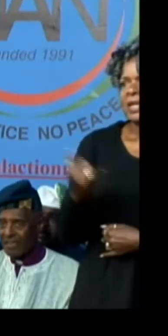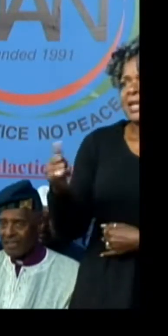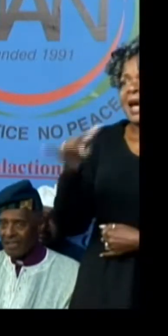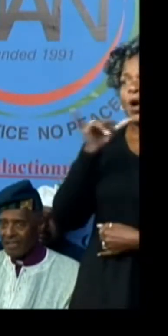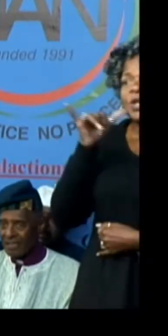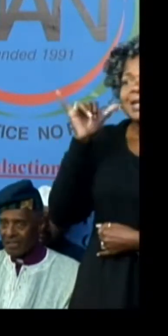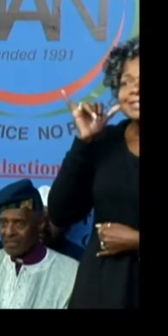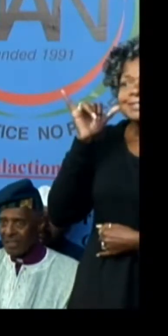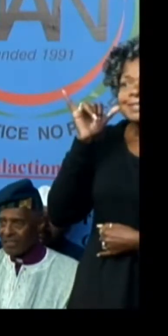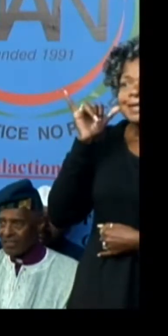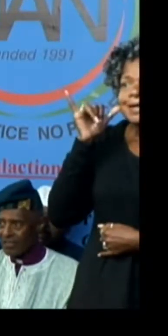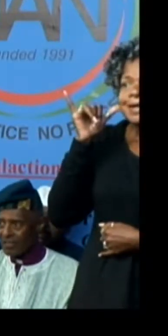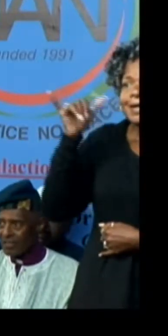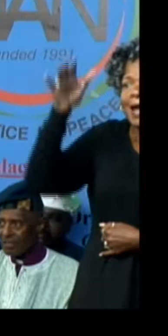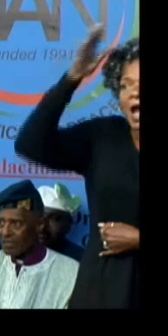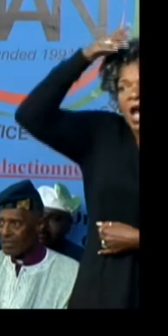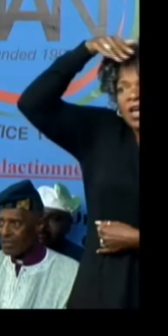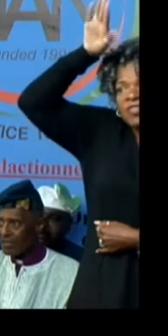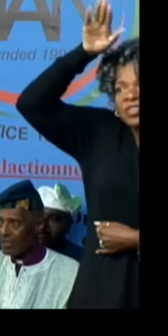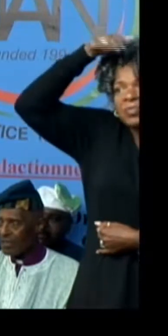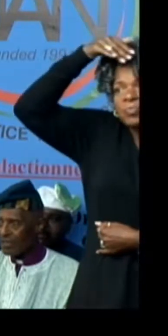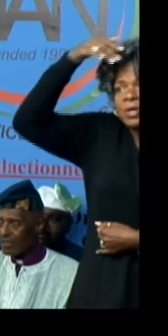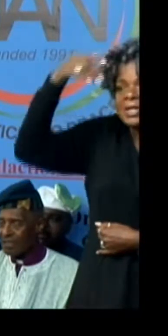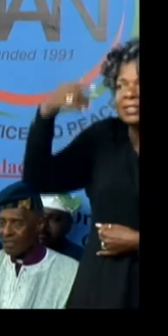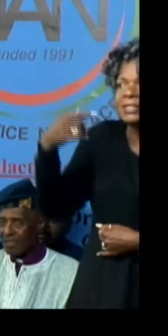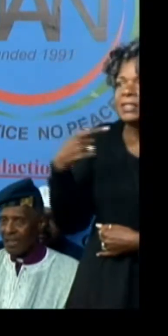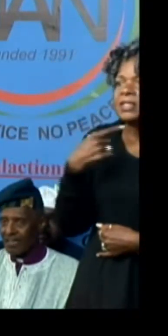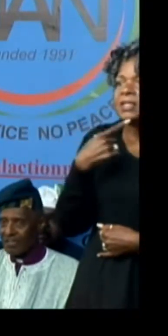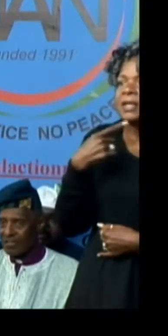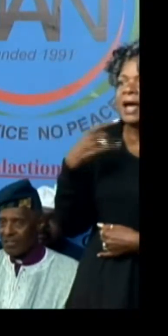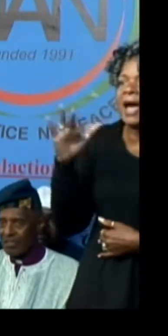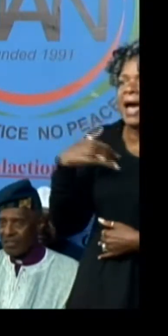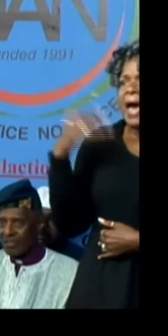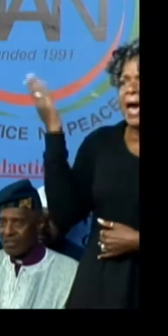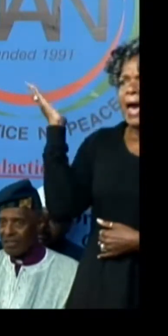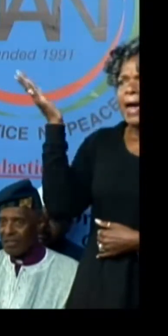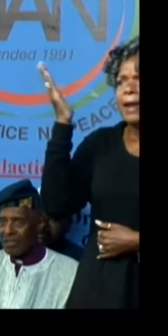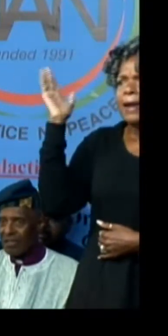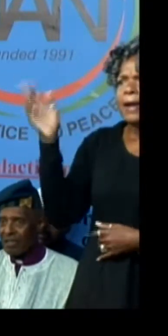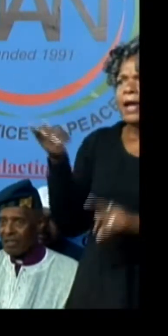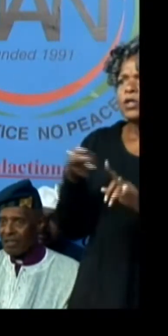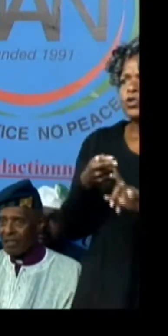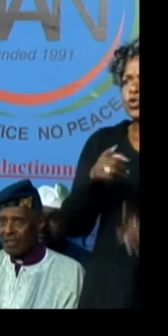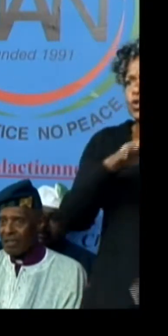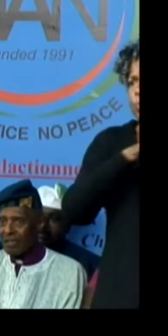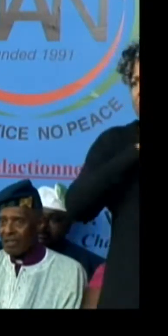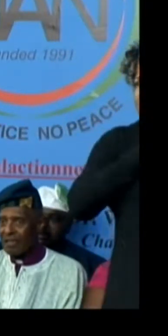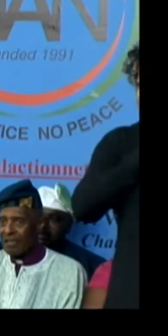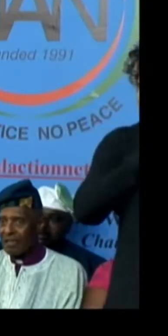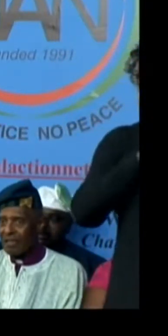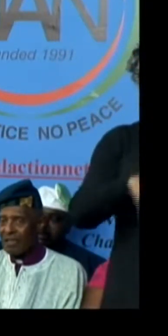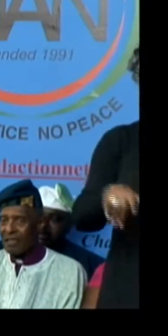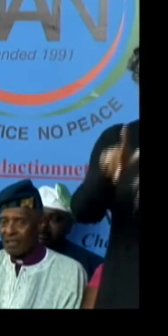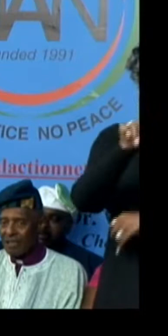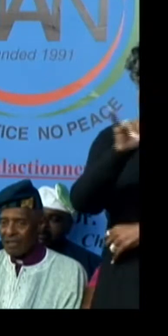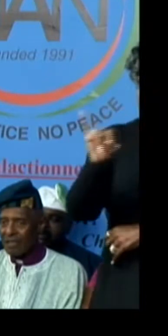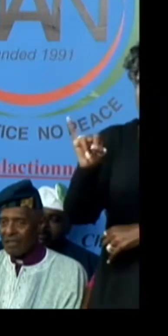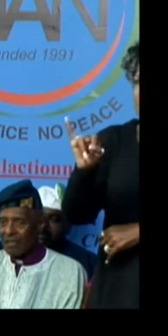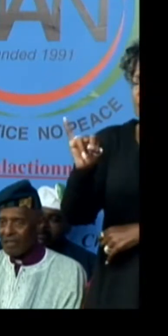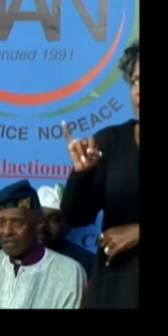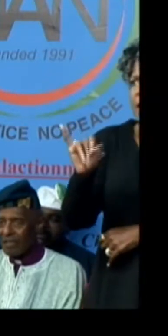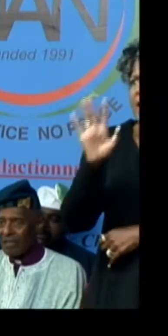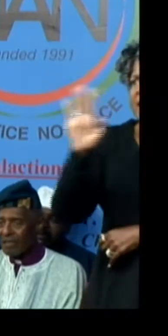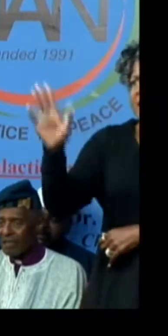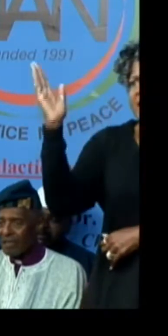the president to law enforcement was a reckless disregard for the